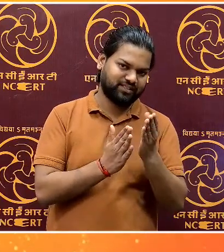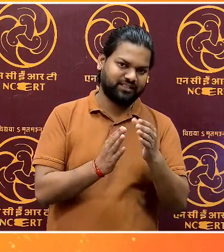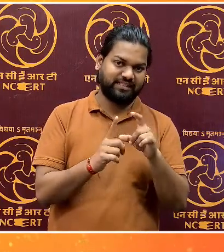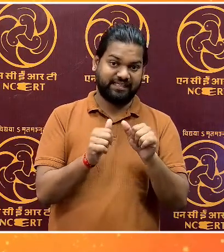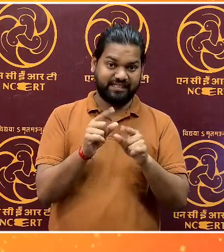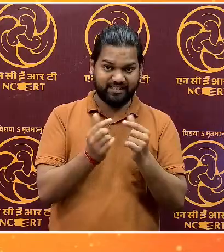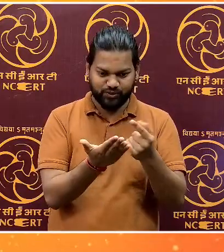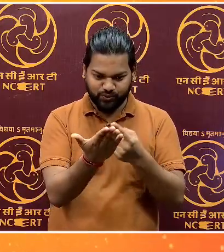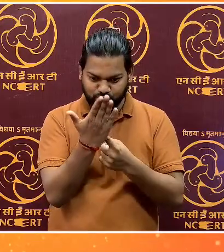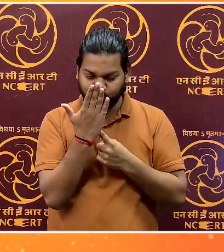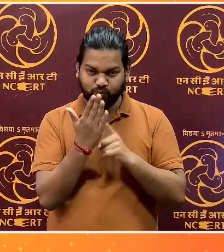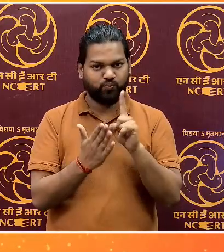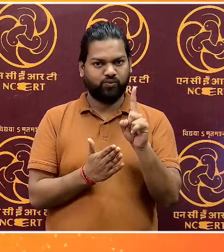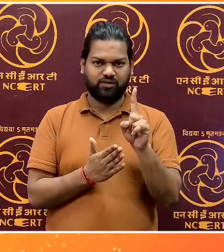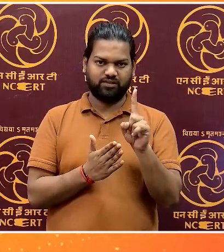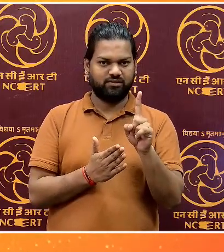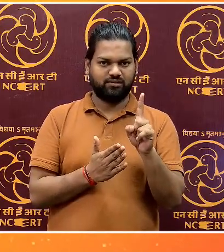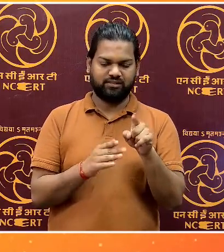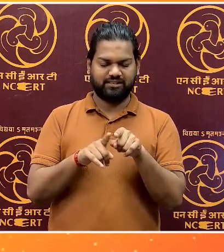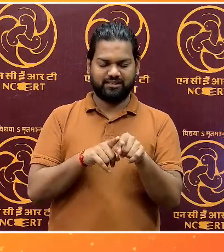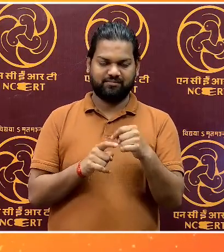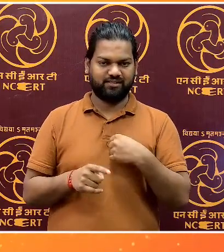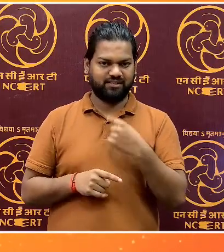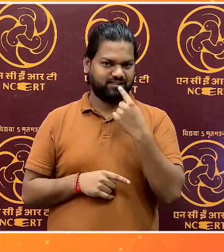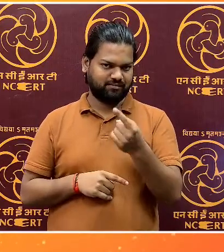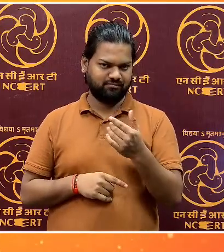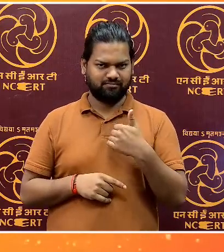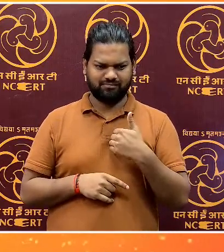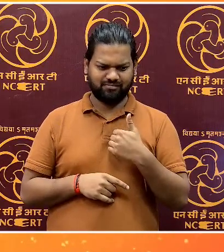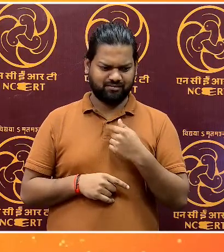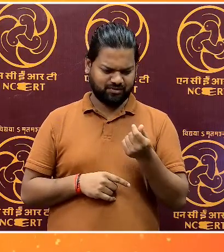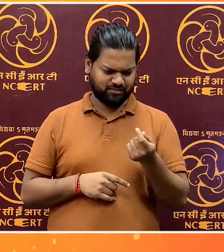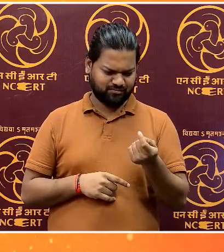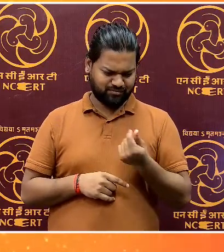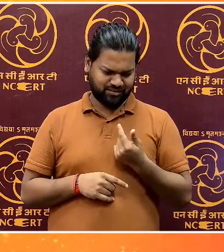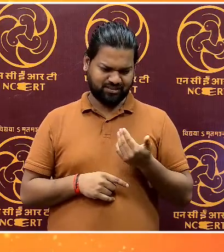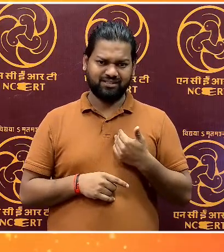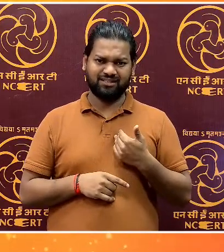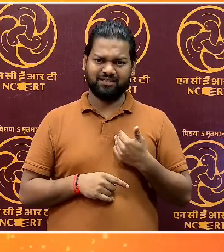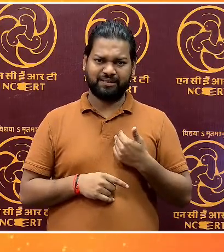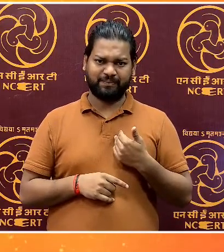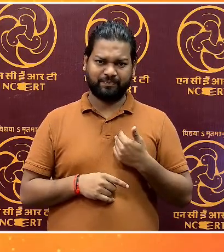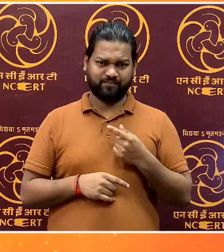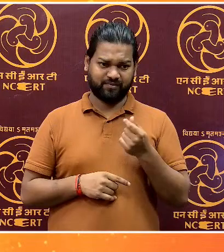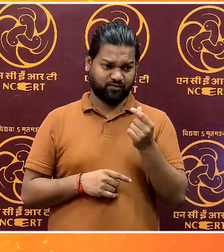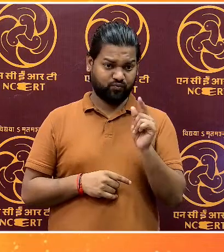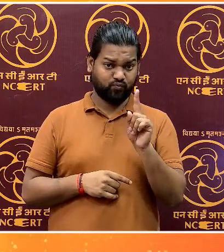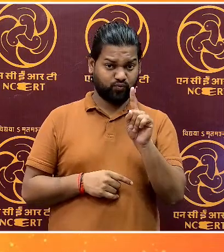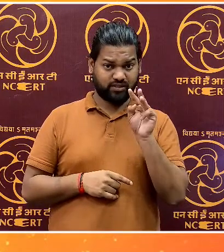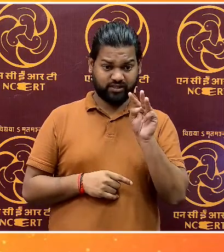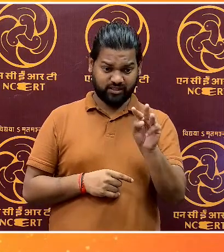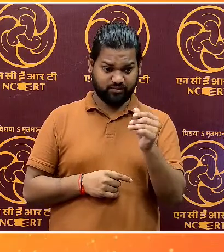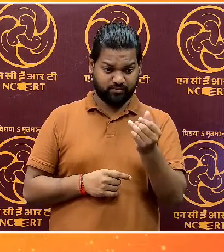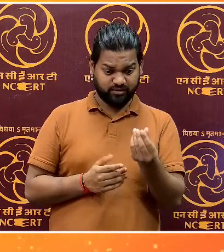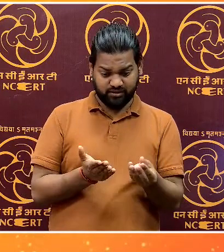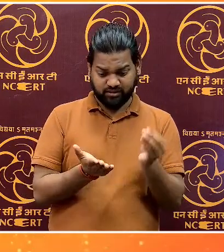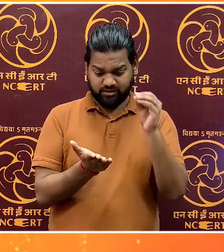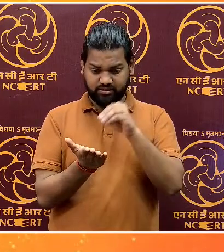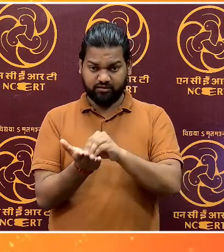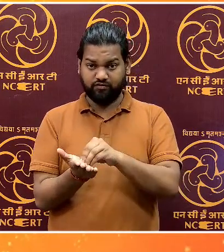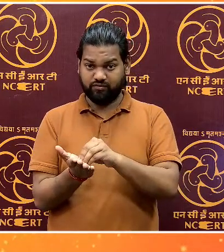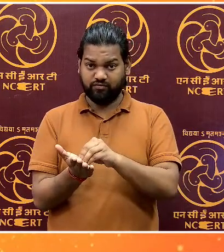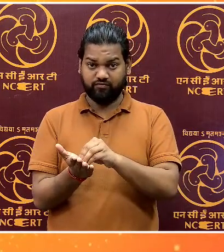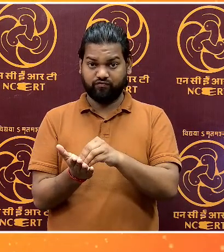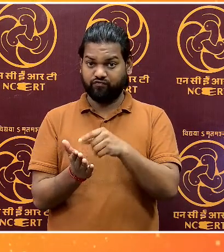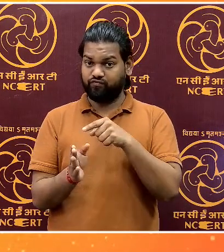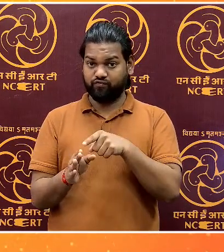here. One could be if I am saying that I will deposit 1000 rupees for a